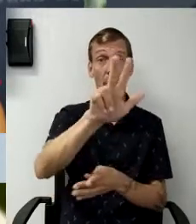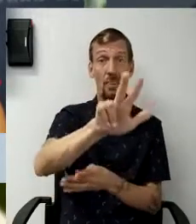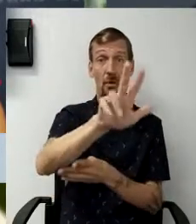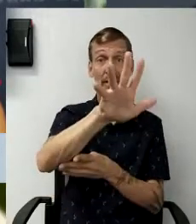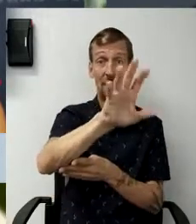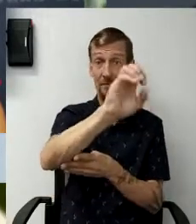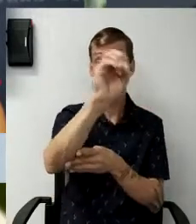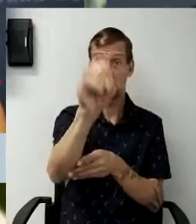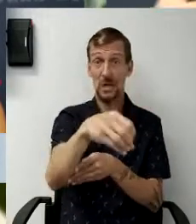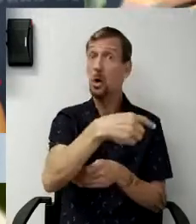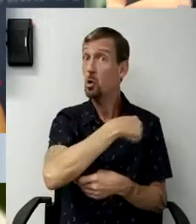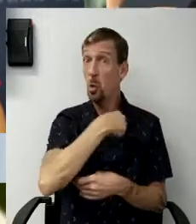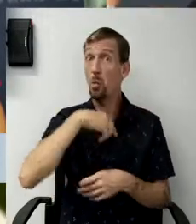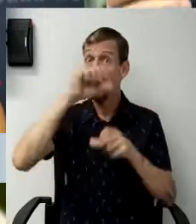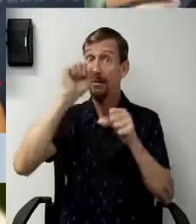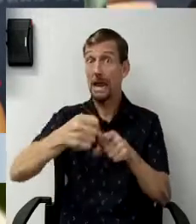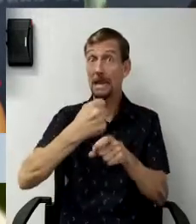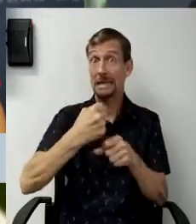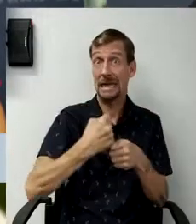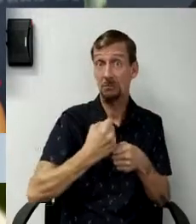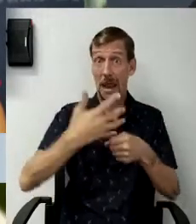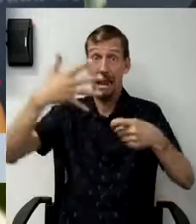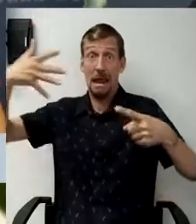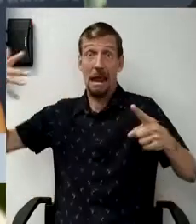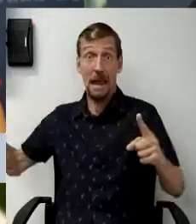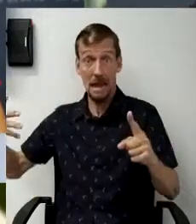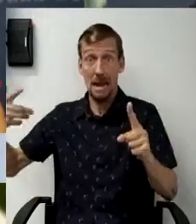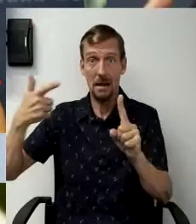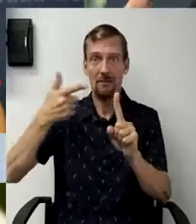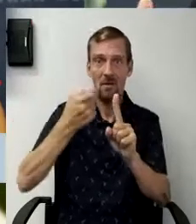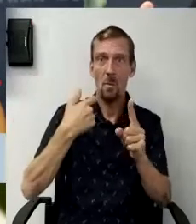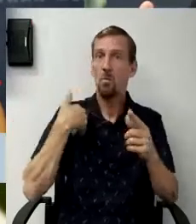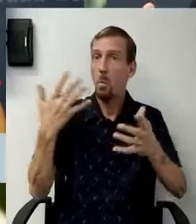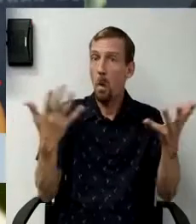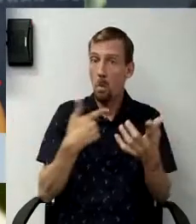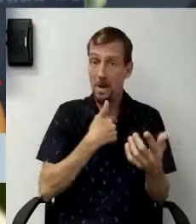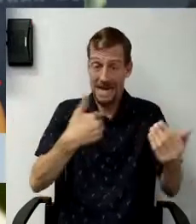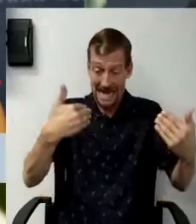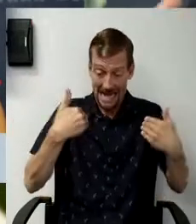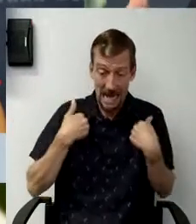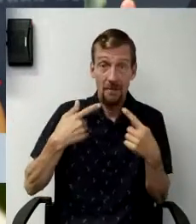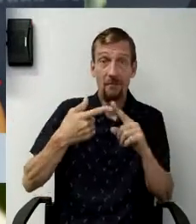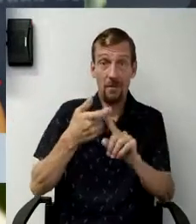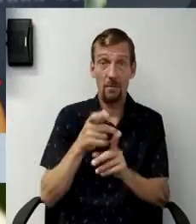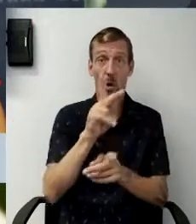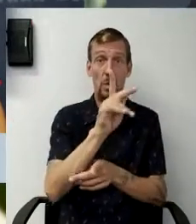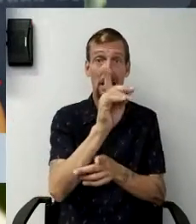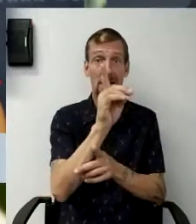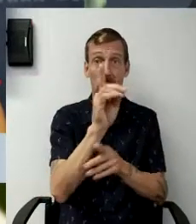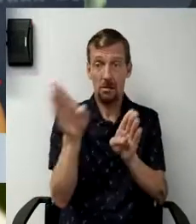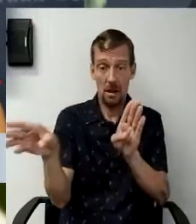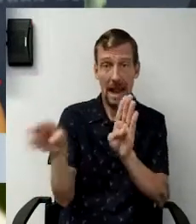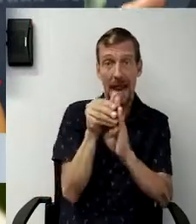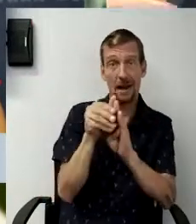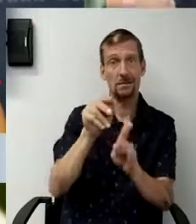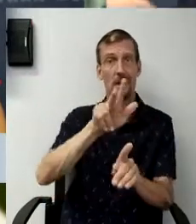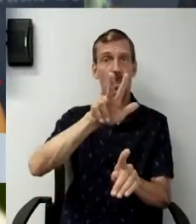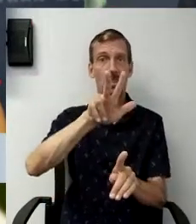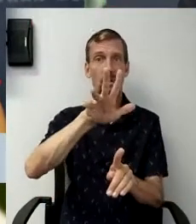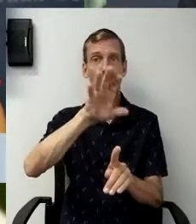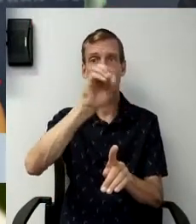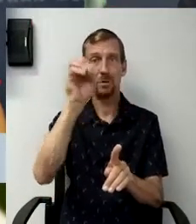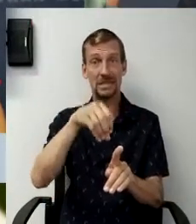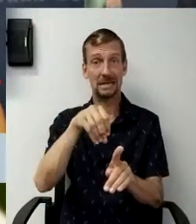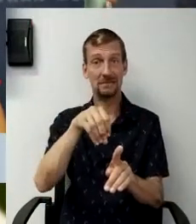we literally could expand beyond our current occupancy at all of our facilities an additional 35%,